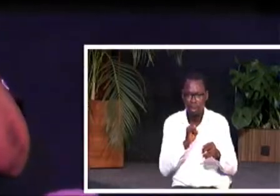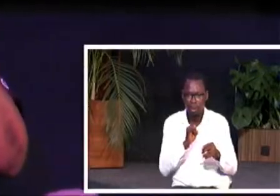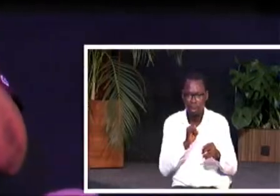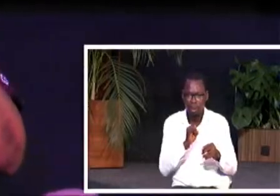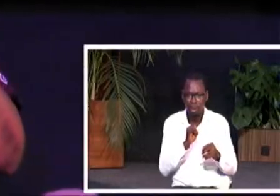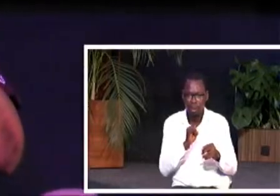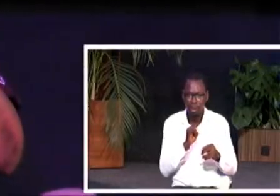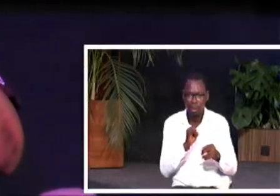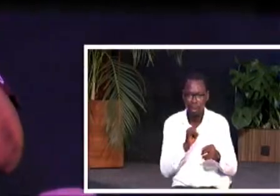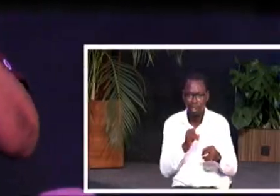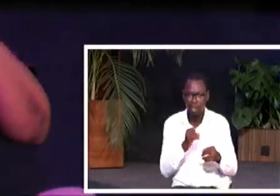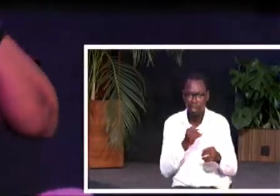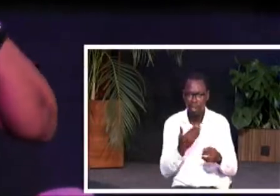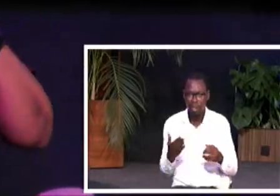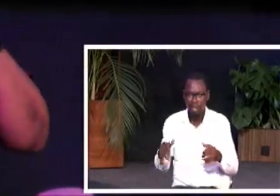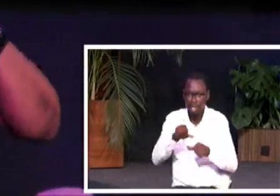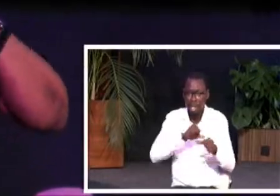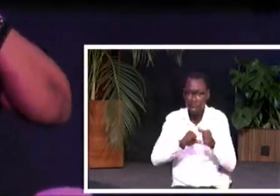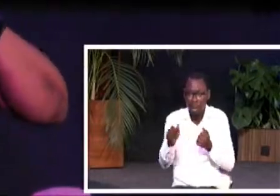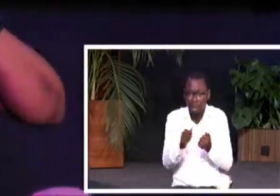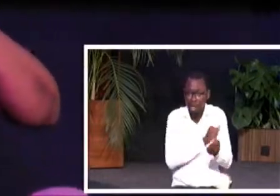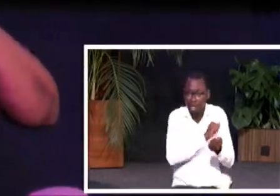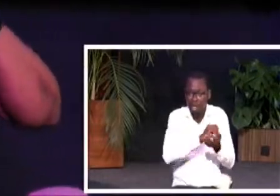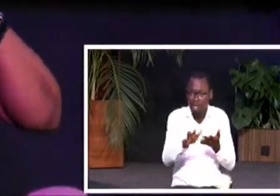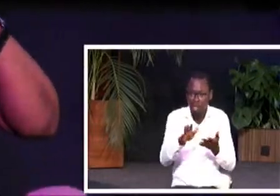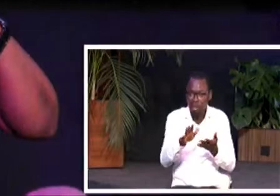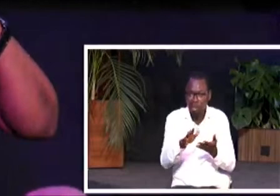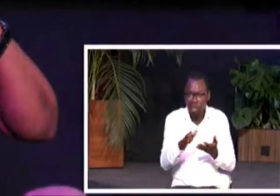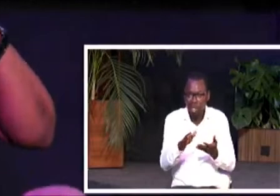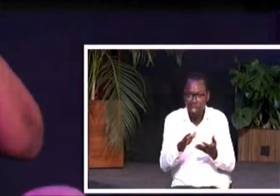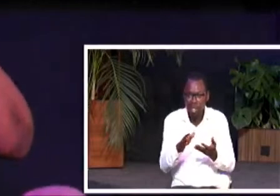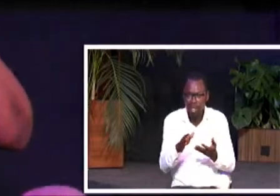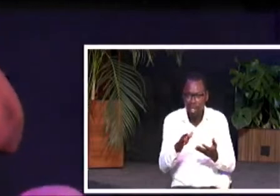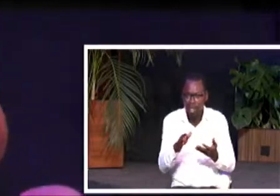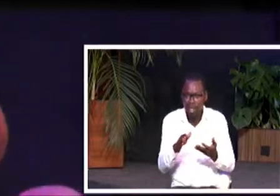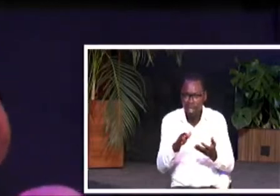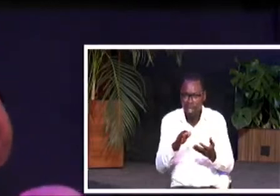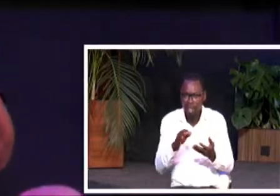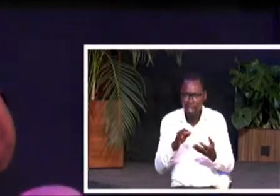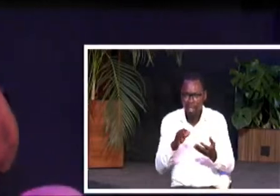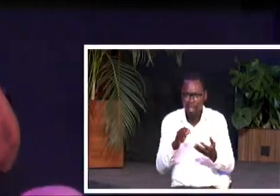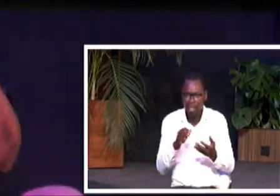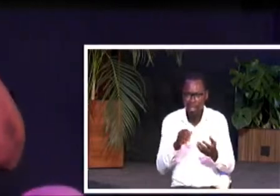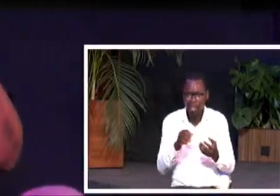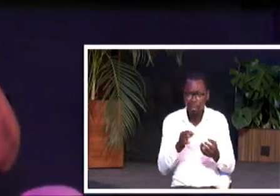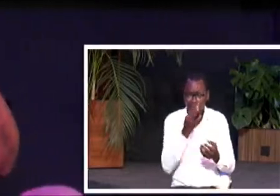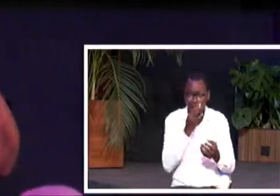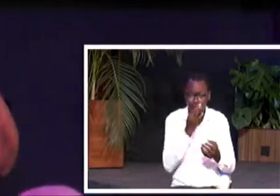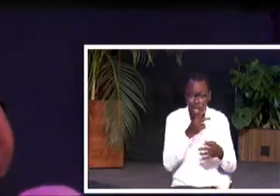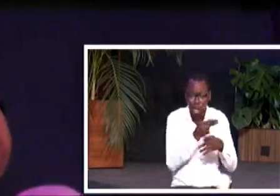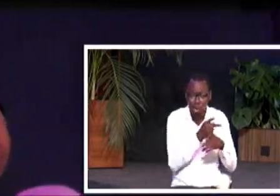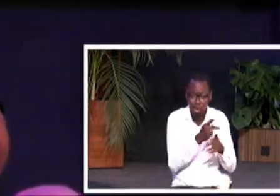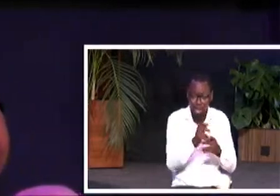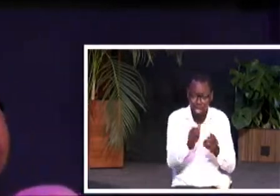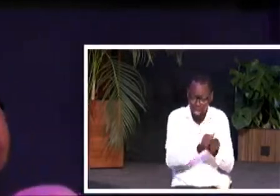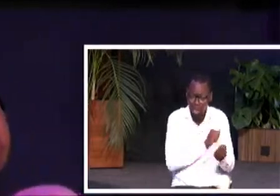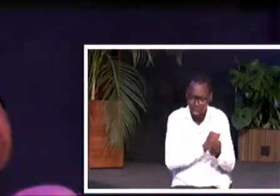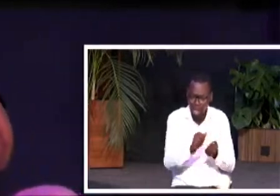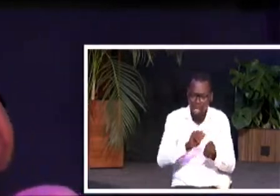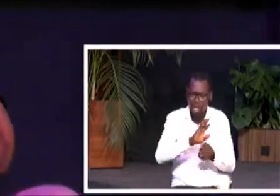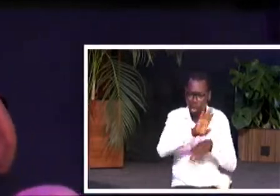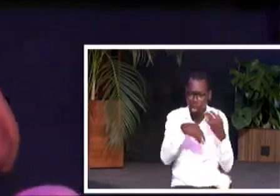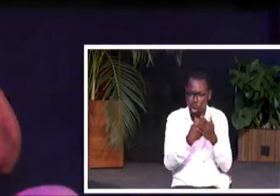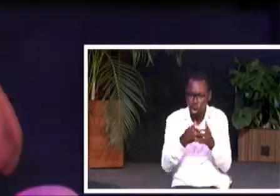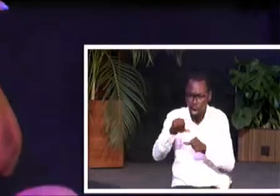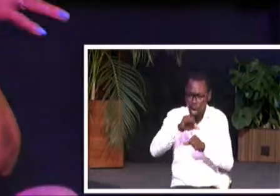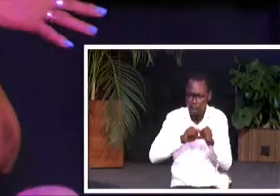about perishability is that even today, the foods, what we are producing, is perishable. And it's all about planning. You